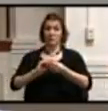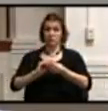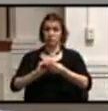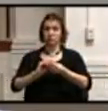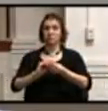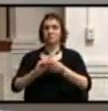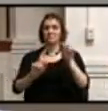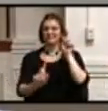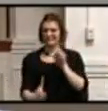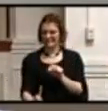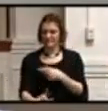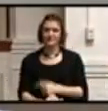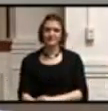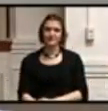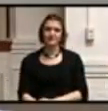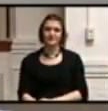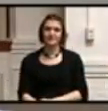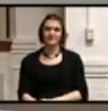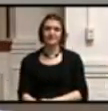look at the total.